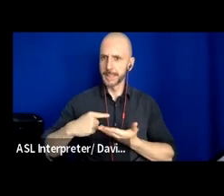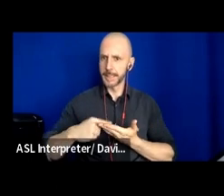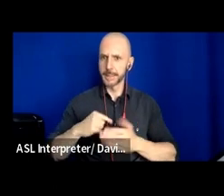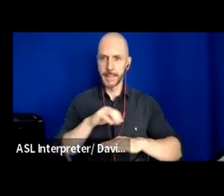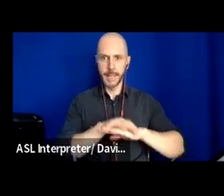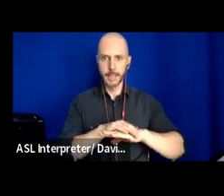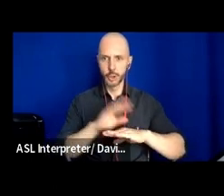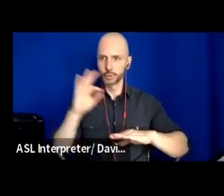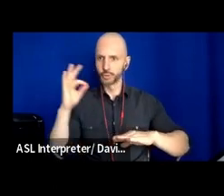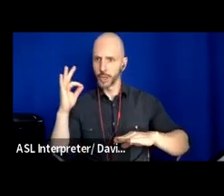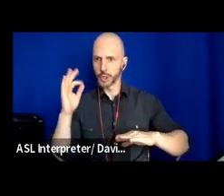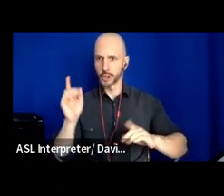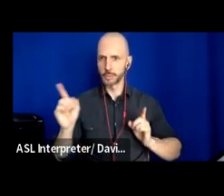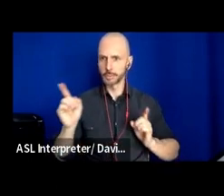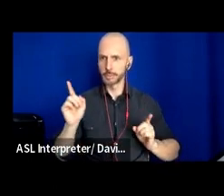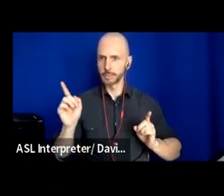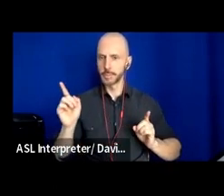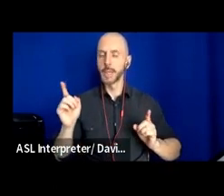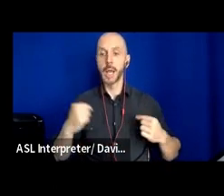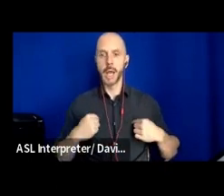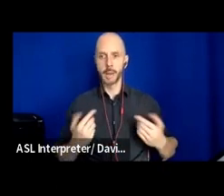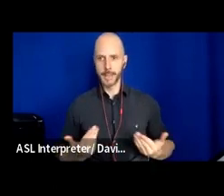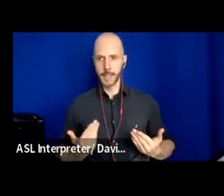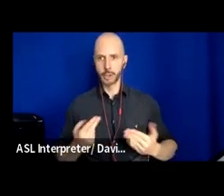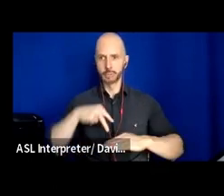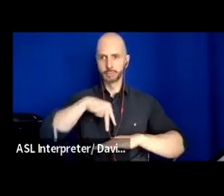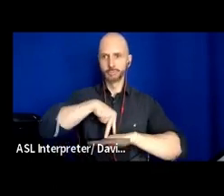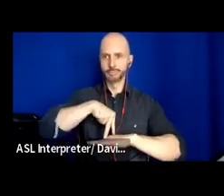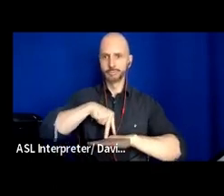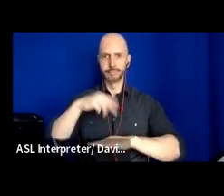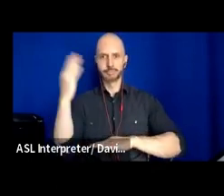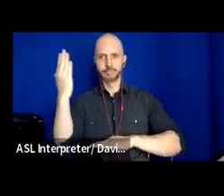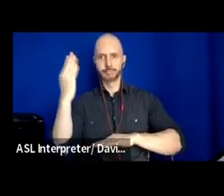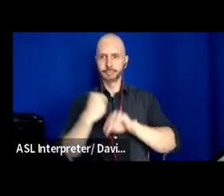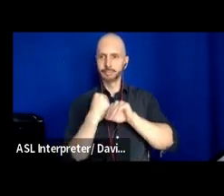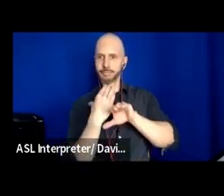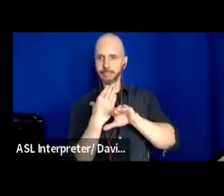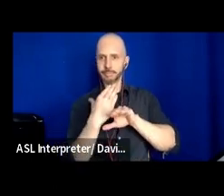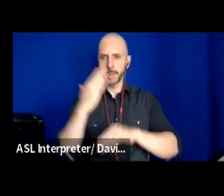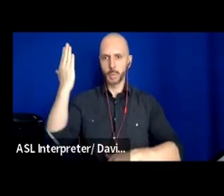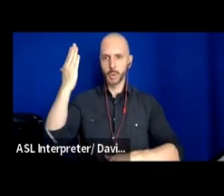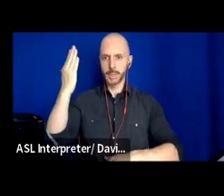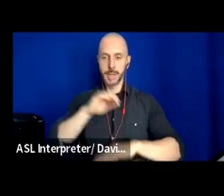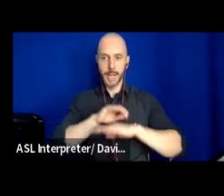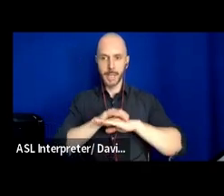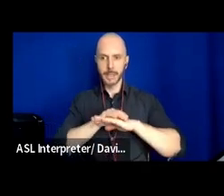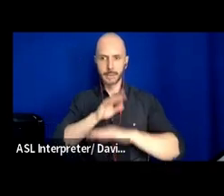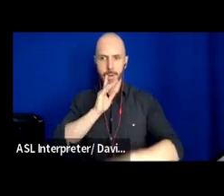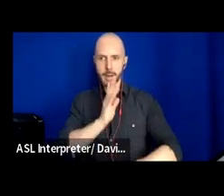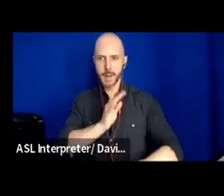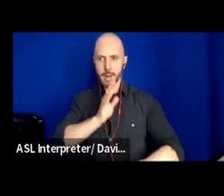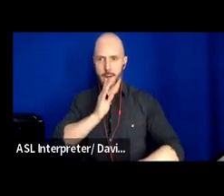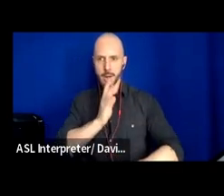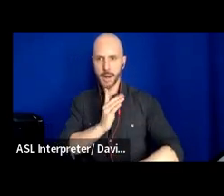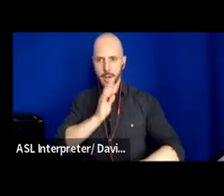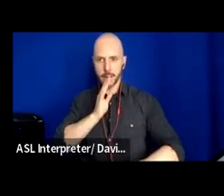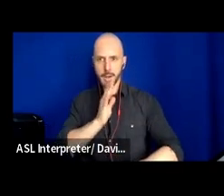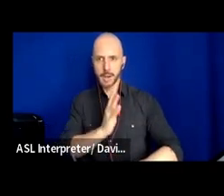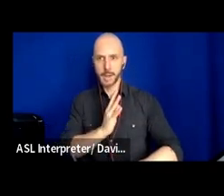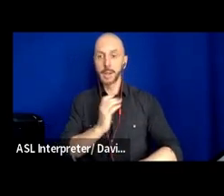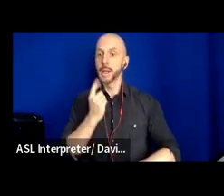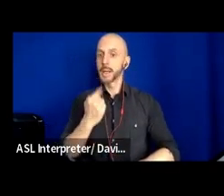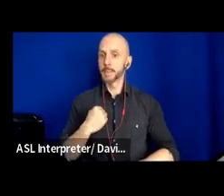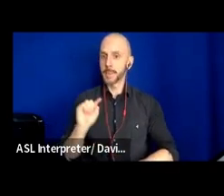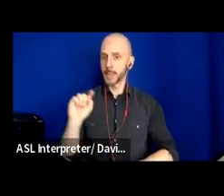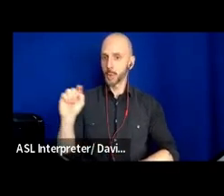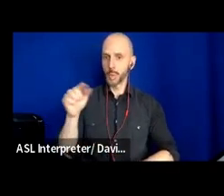I am presenting in English. And, I was in Quebec lamenting the fact that I didn't have the same impetus,